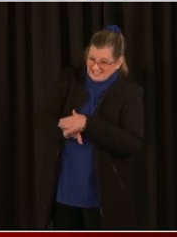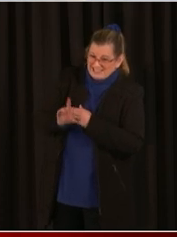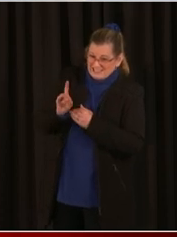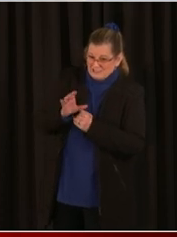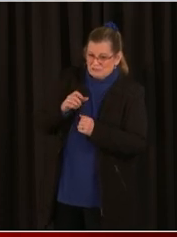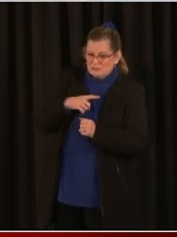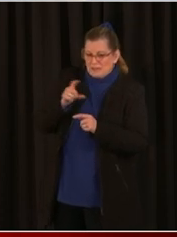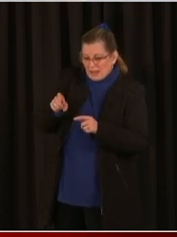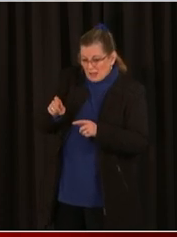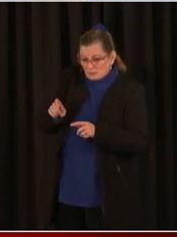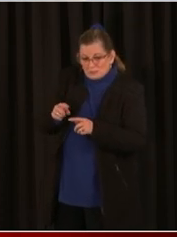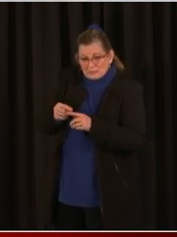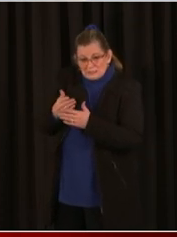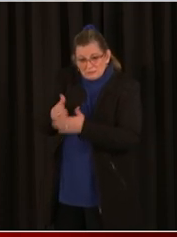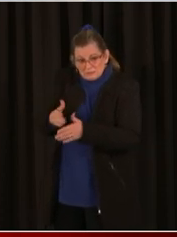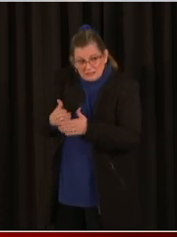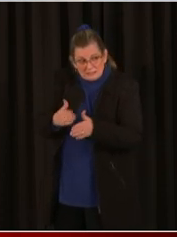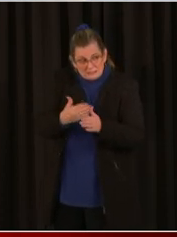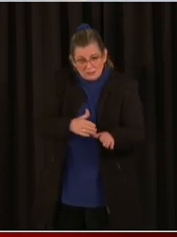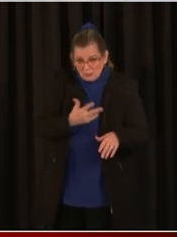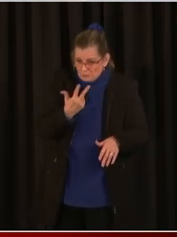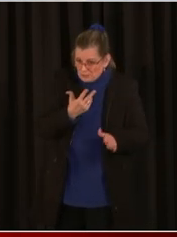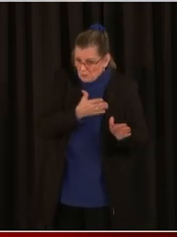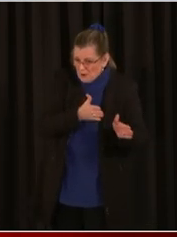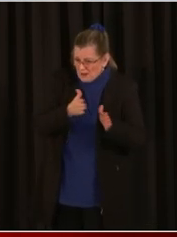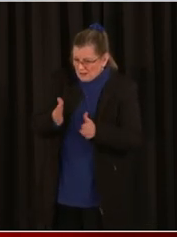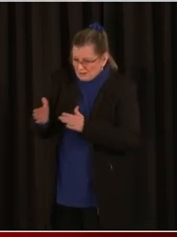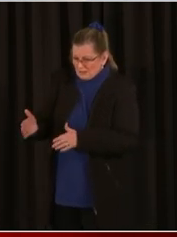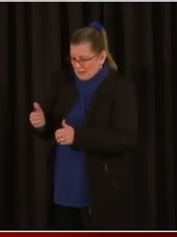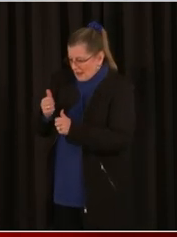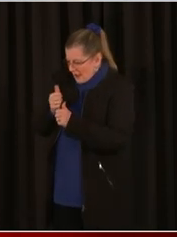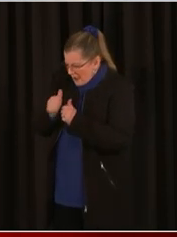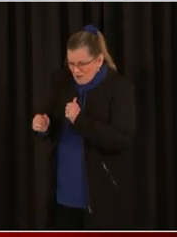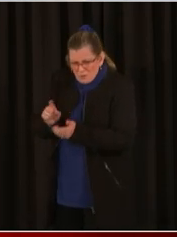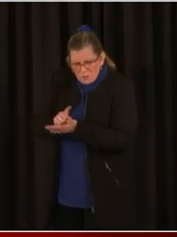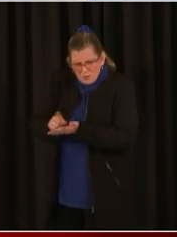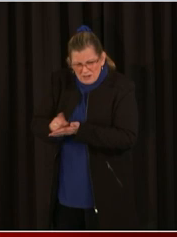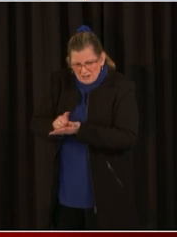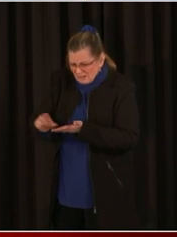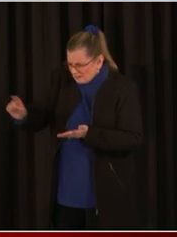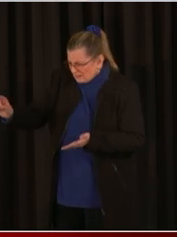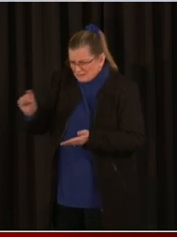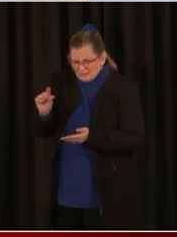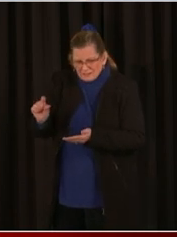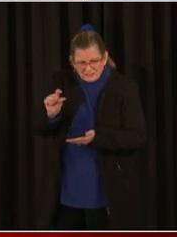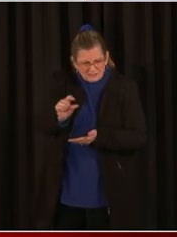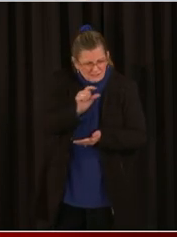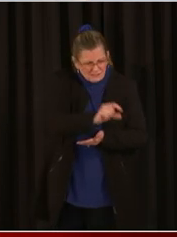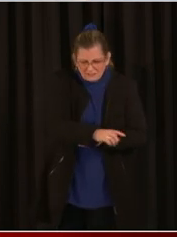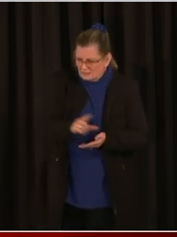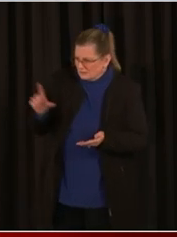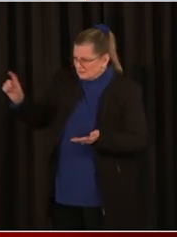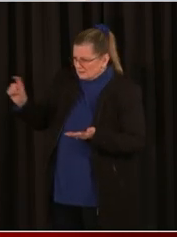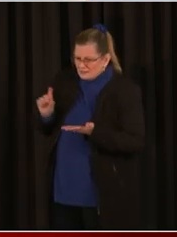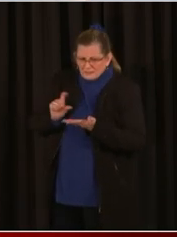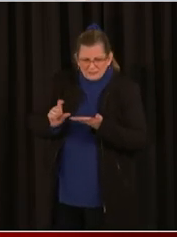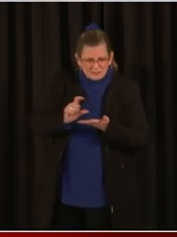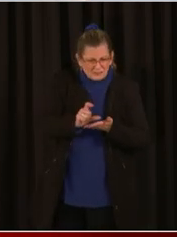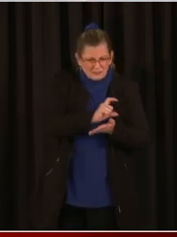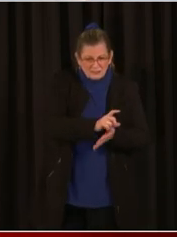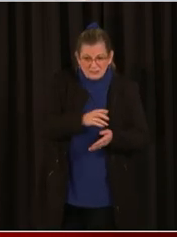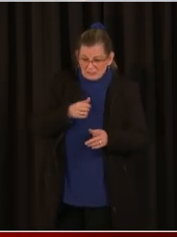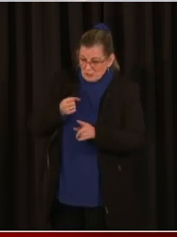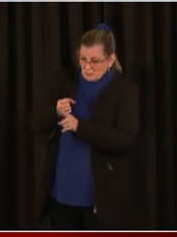and how it has to be split 3 ways every single week, and how that impacts people's ability to get an appointment, whether